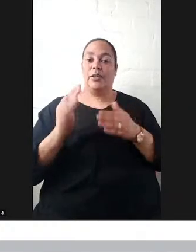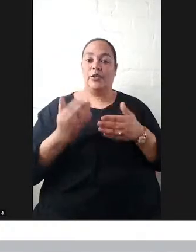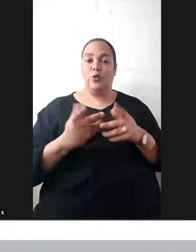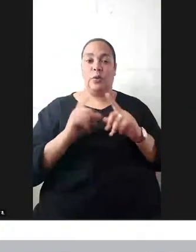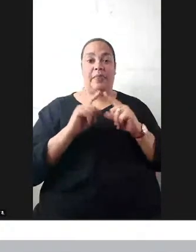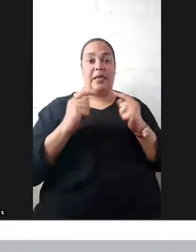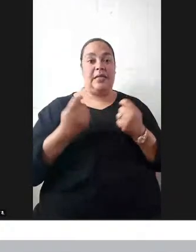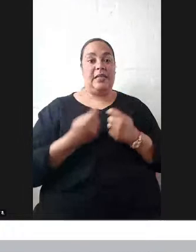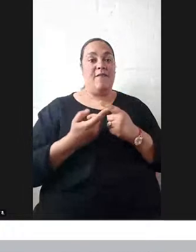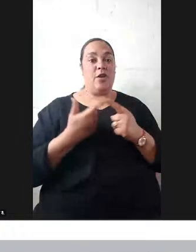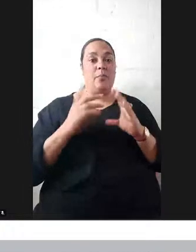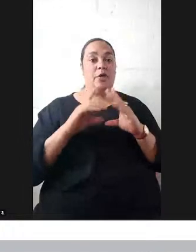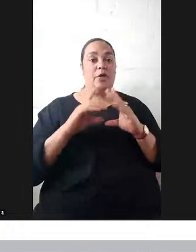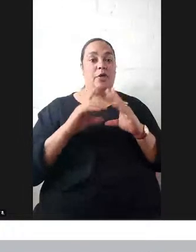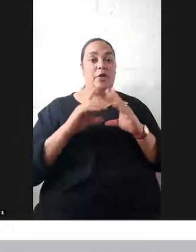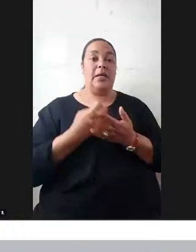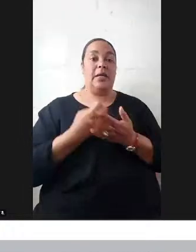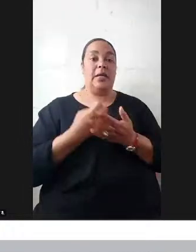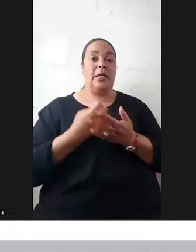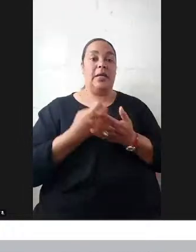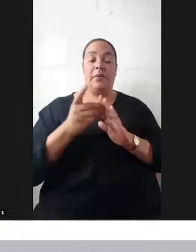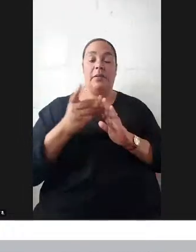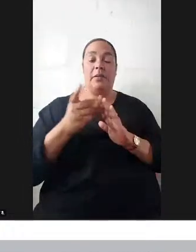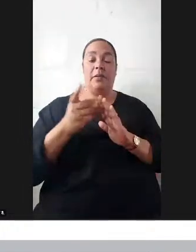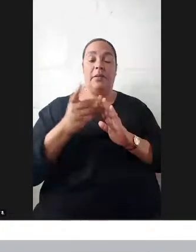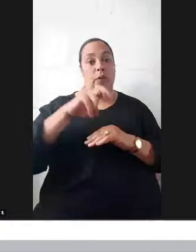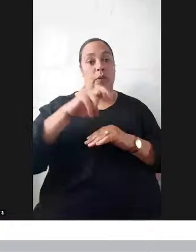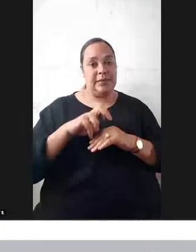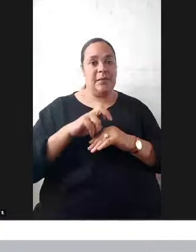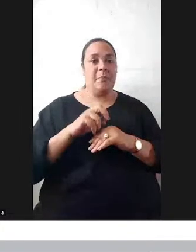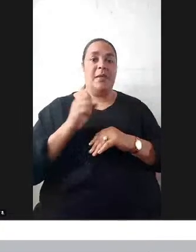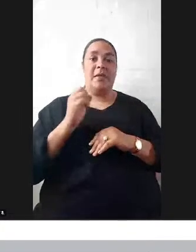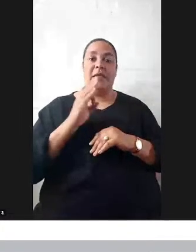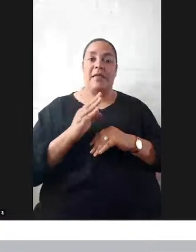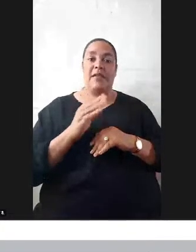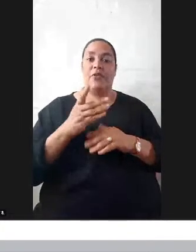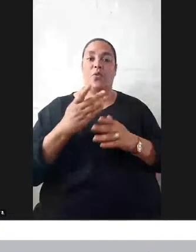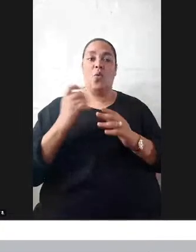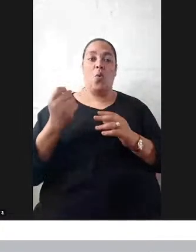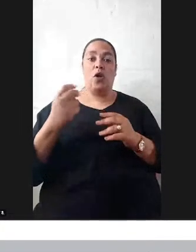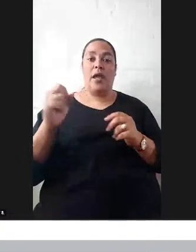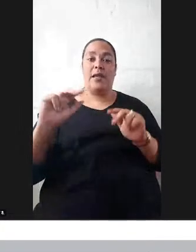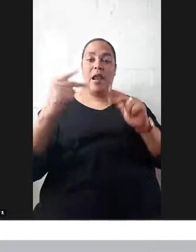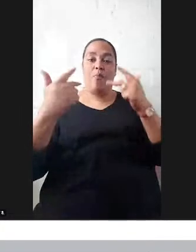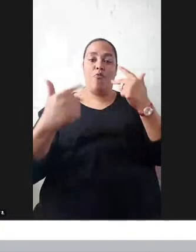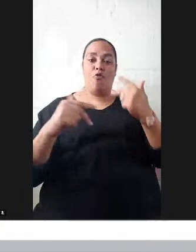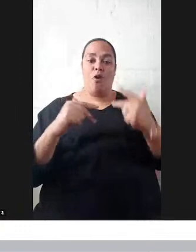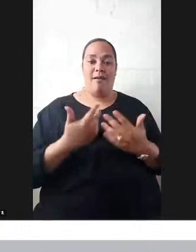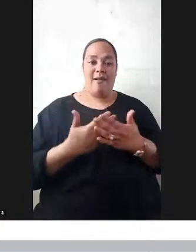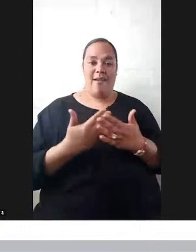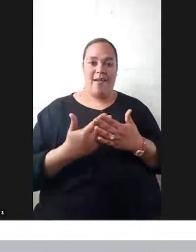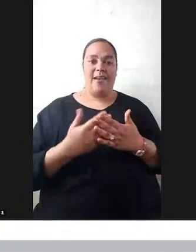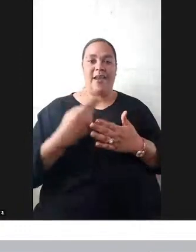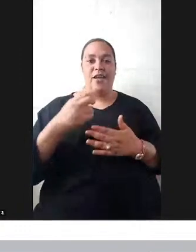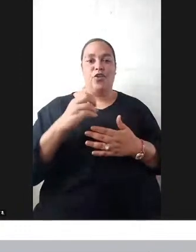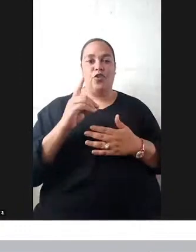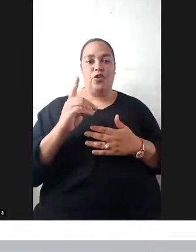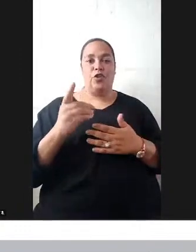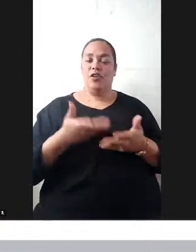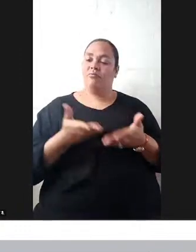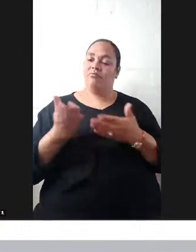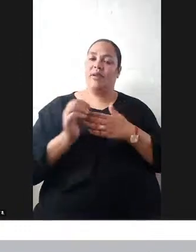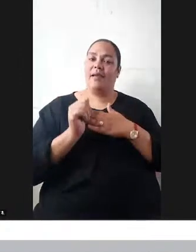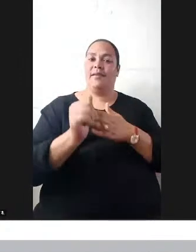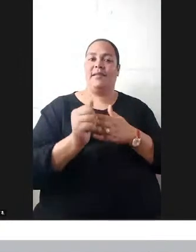the Department of Economic Development and Tourism. If you can all put on your cameras, and HOD, I'll leave it to you to make the